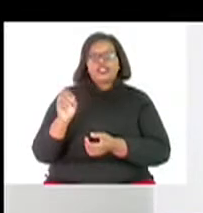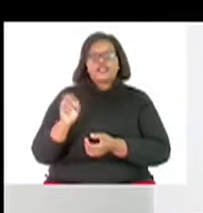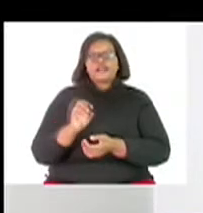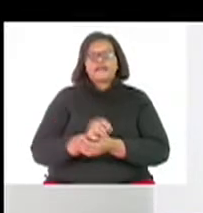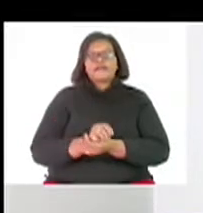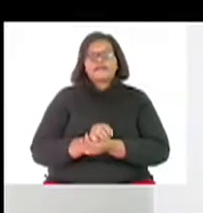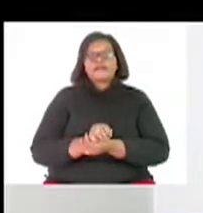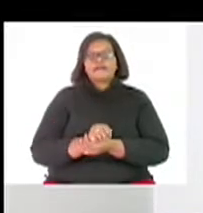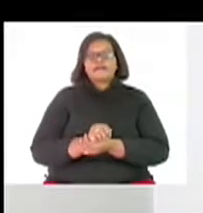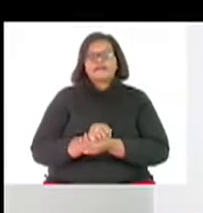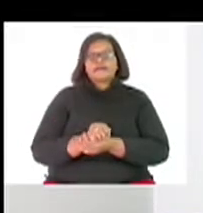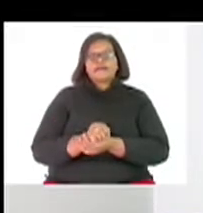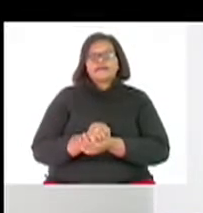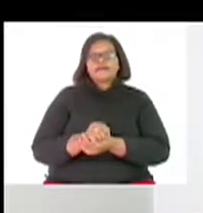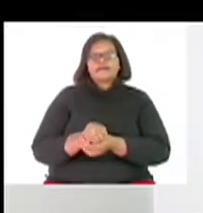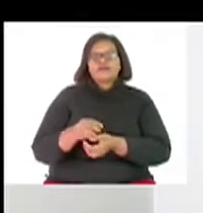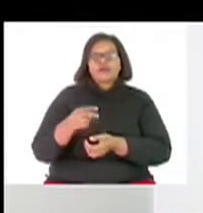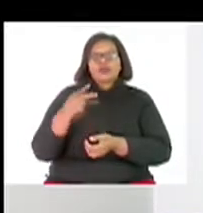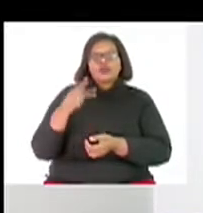20,